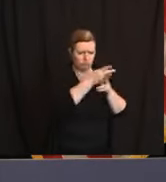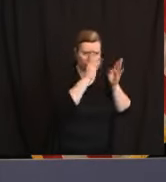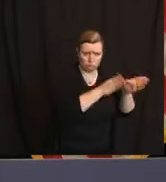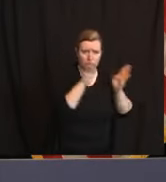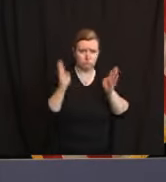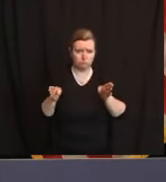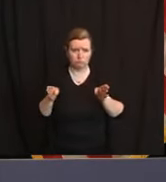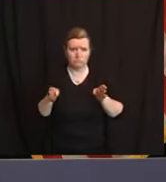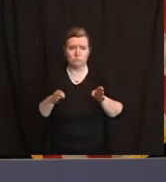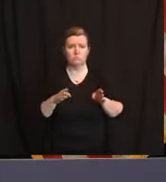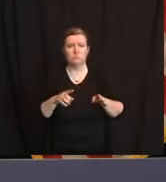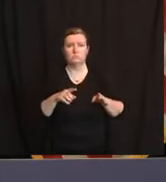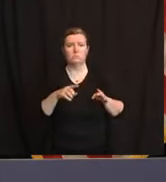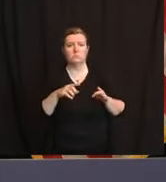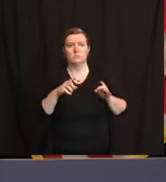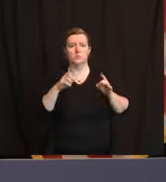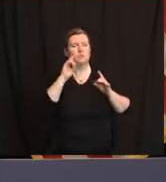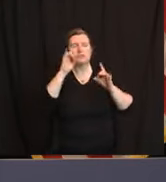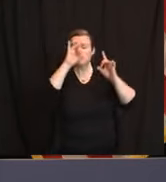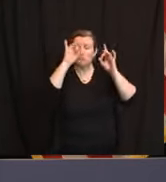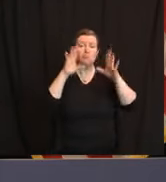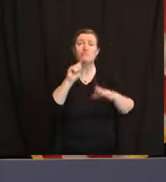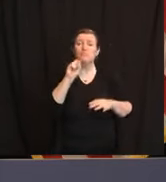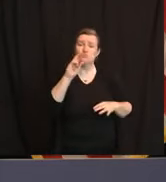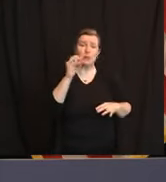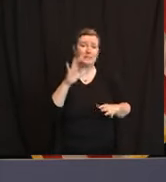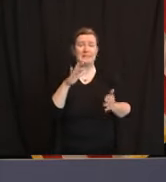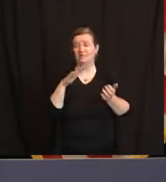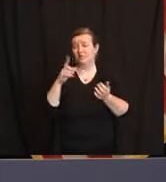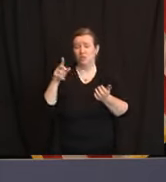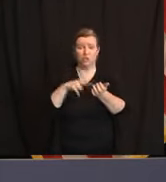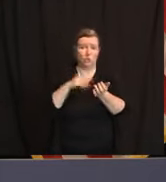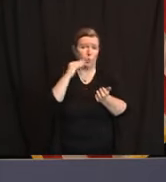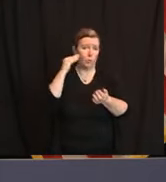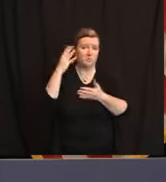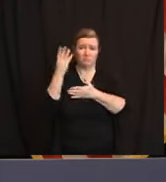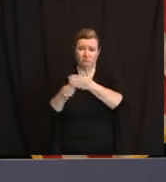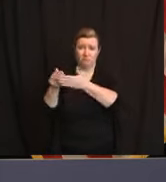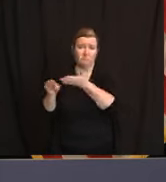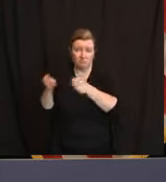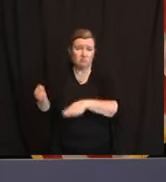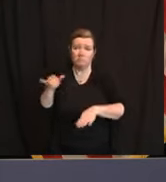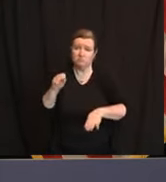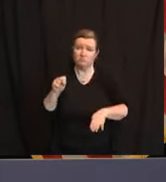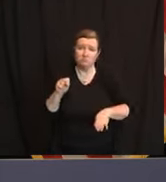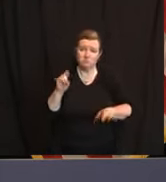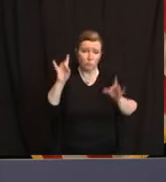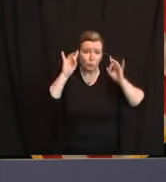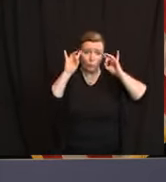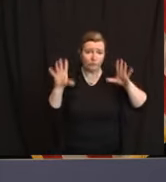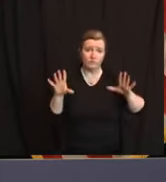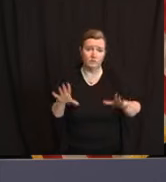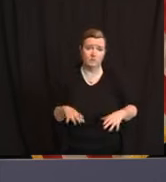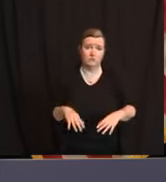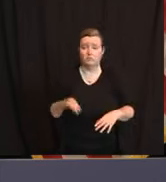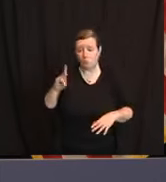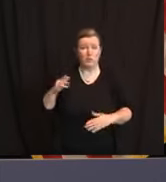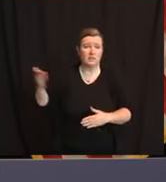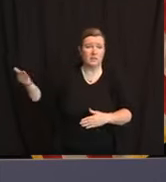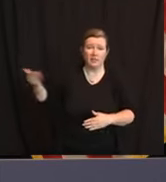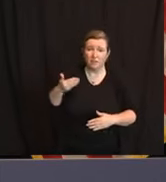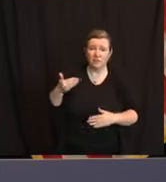unique to our state. We have, Judy hired a national renowned firm a couple of weeks ago. They are